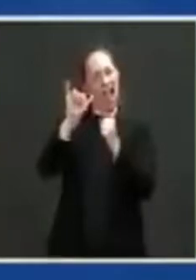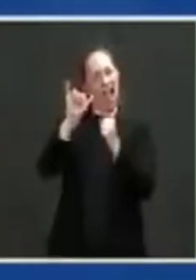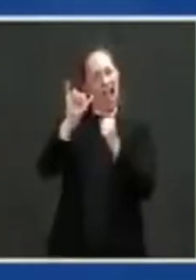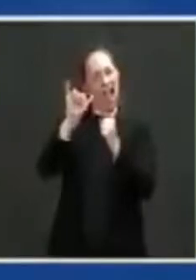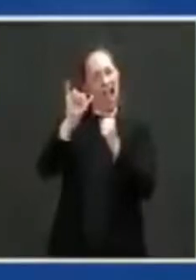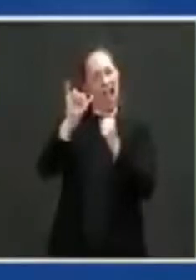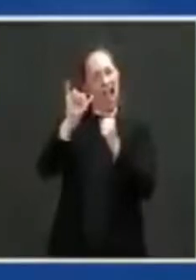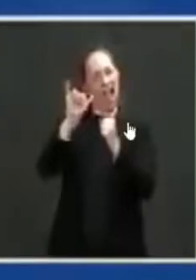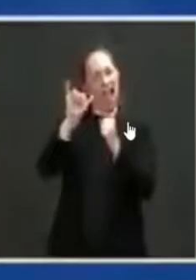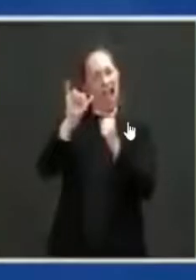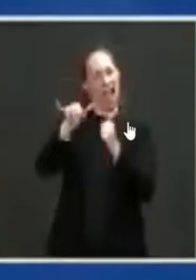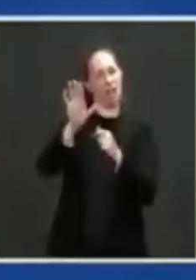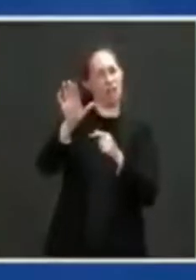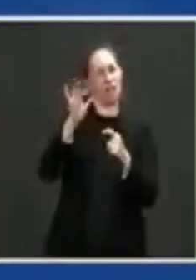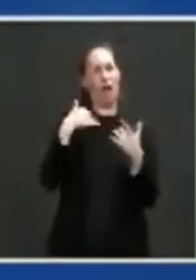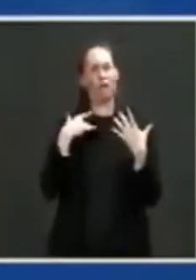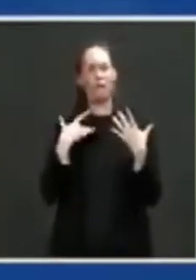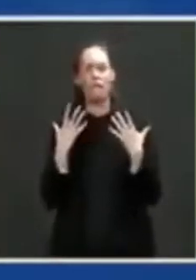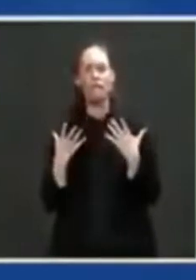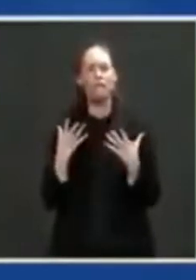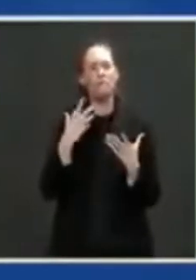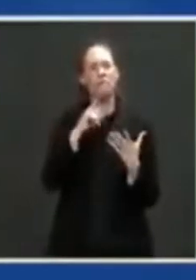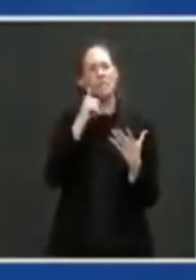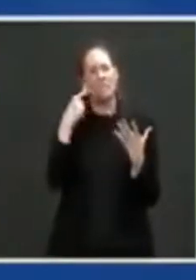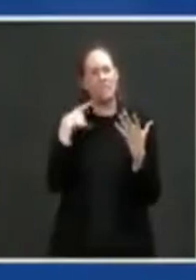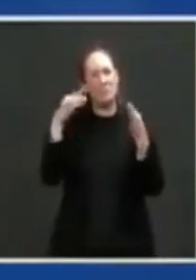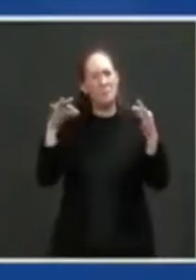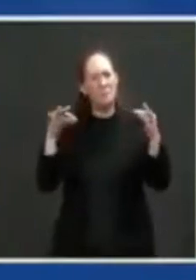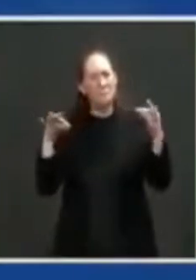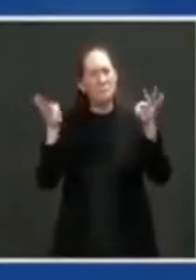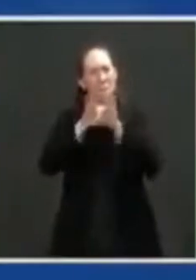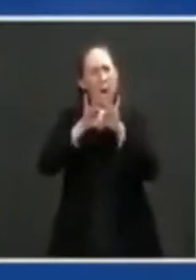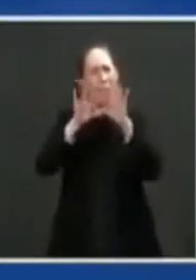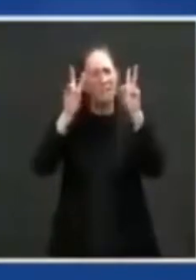and Wooby Woo, like to be able to